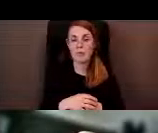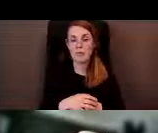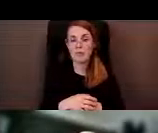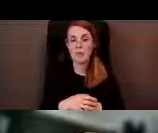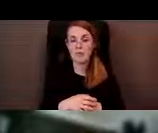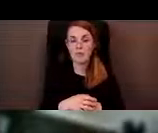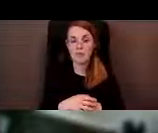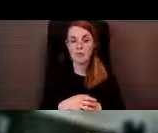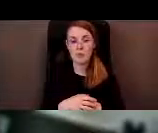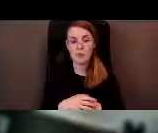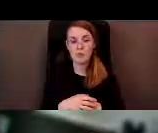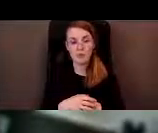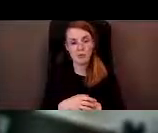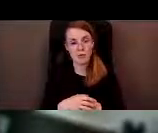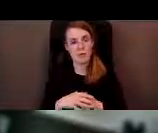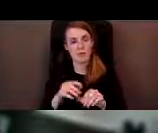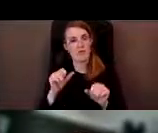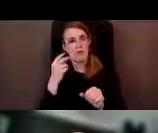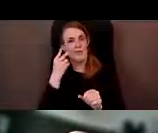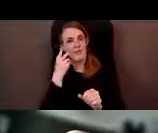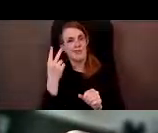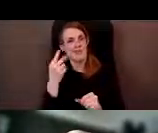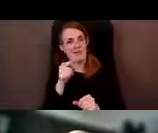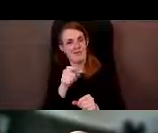So you can see here how the process works.